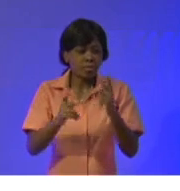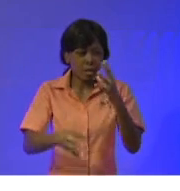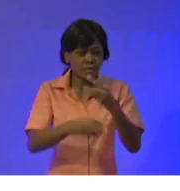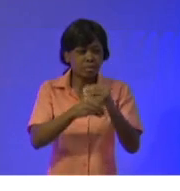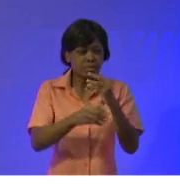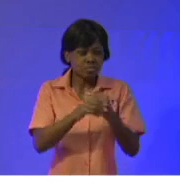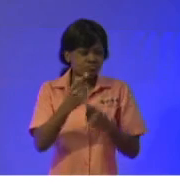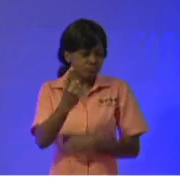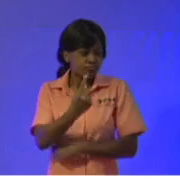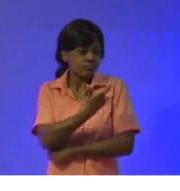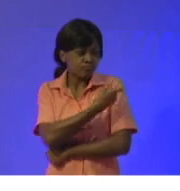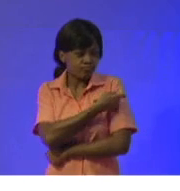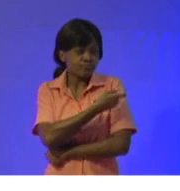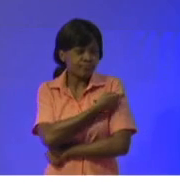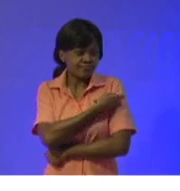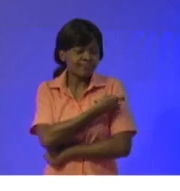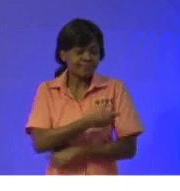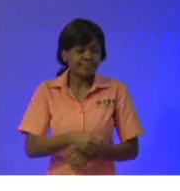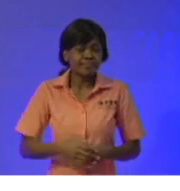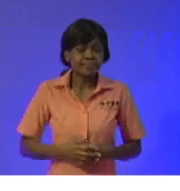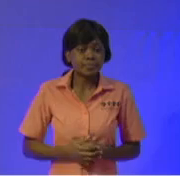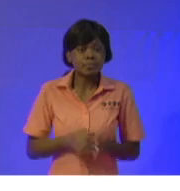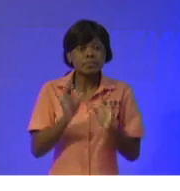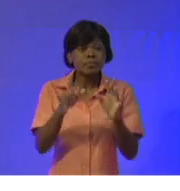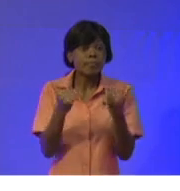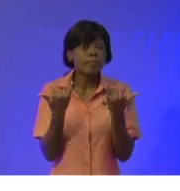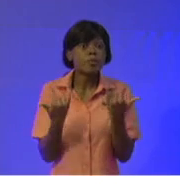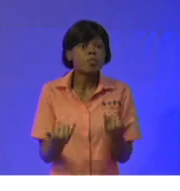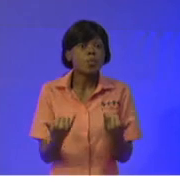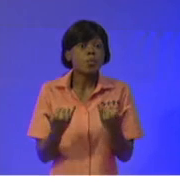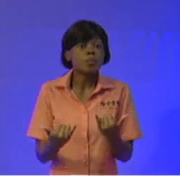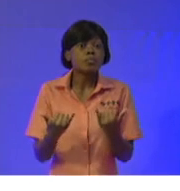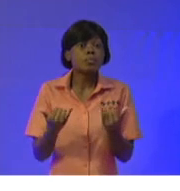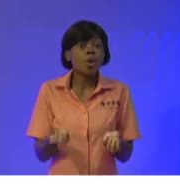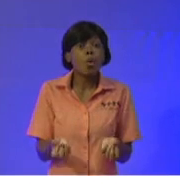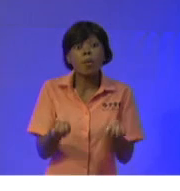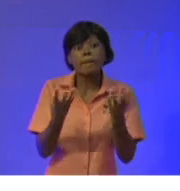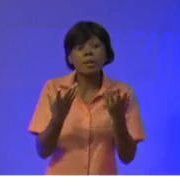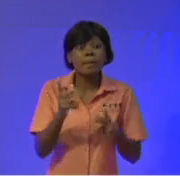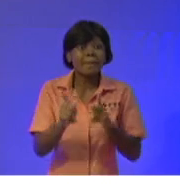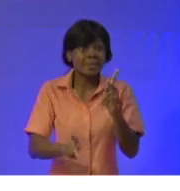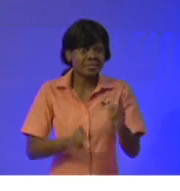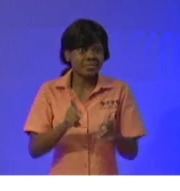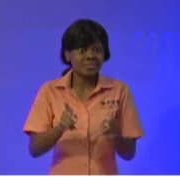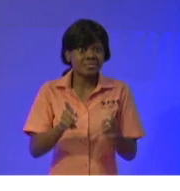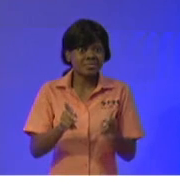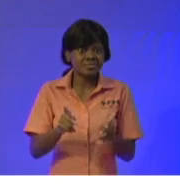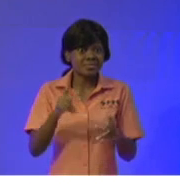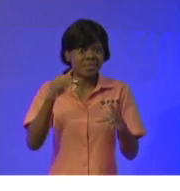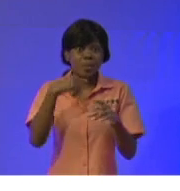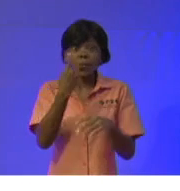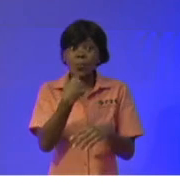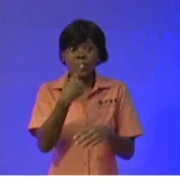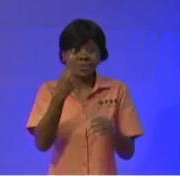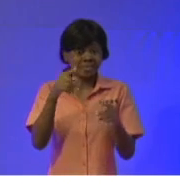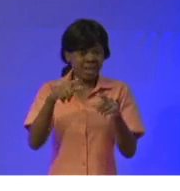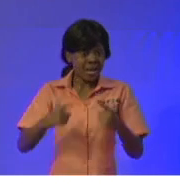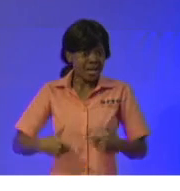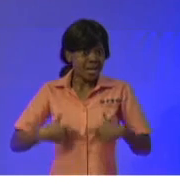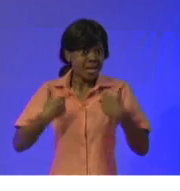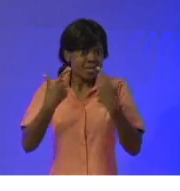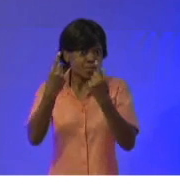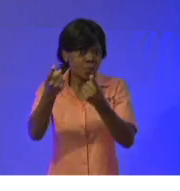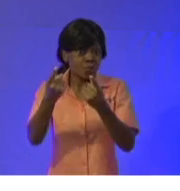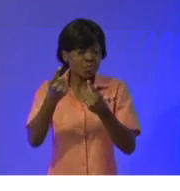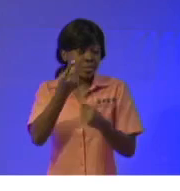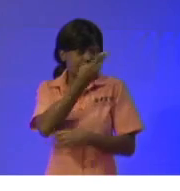the proportion of individuals in the parallel healthcare system not fully vaccinated currently stands at about 89.8%, with data going